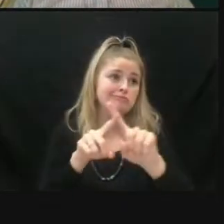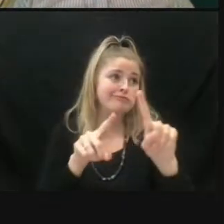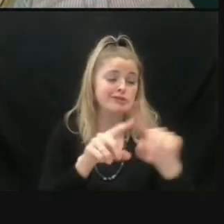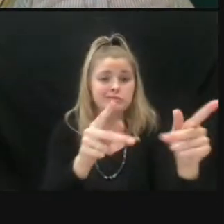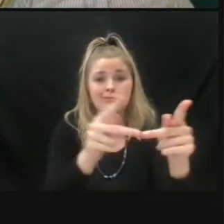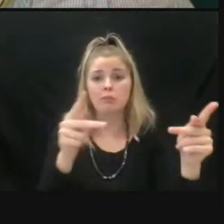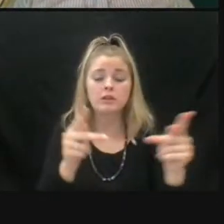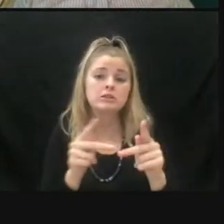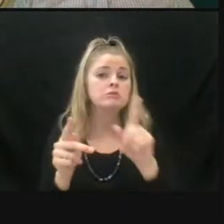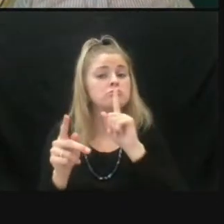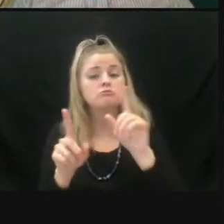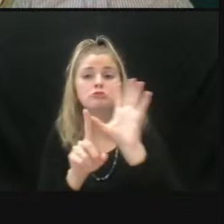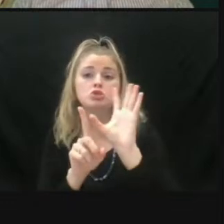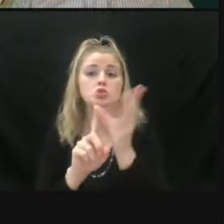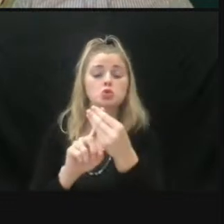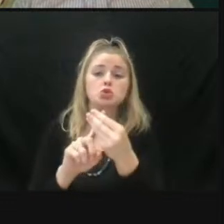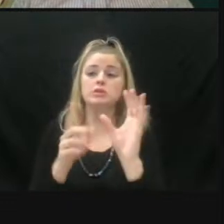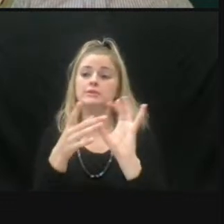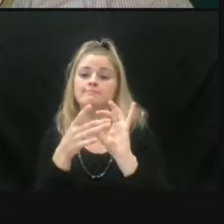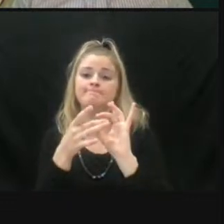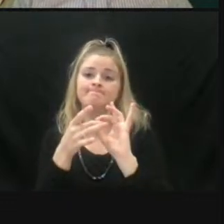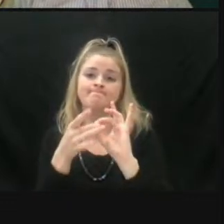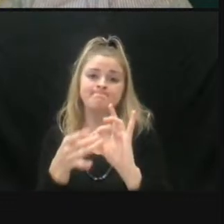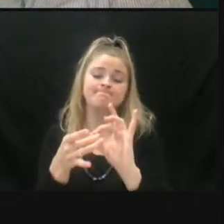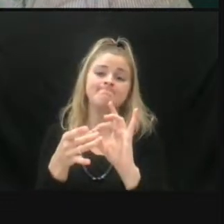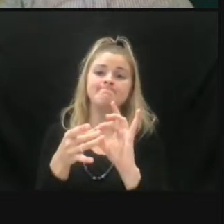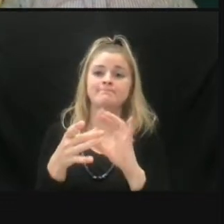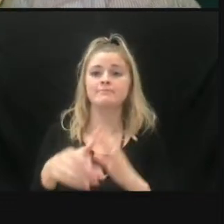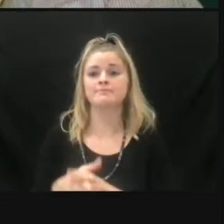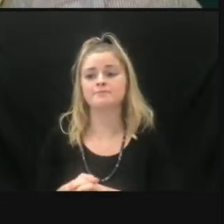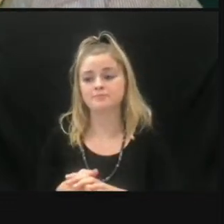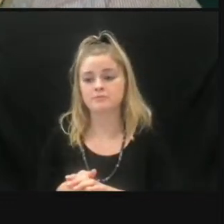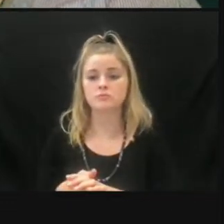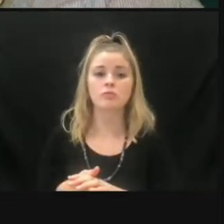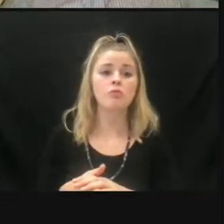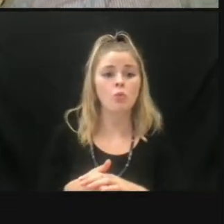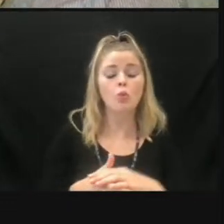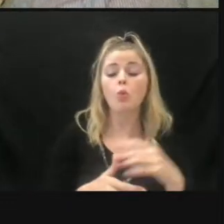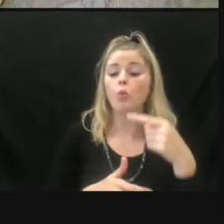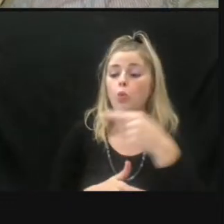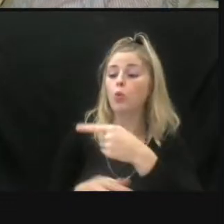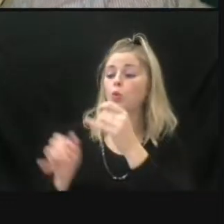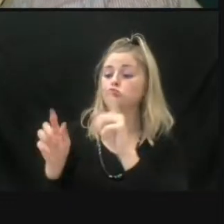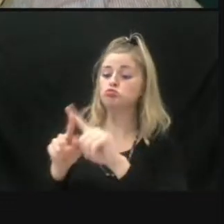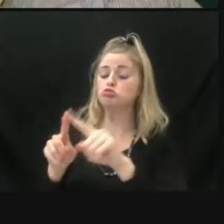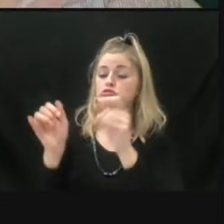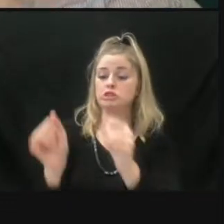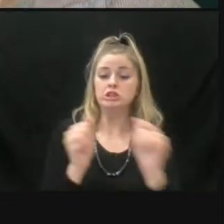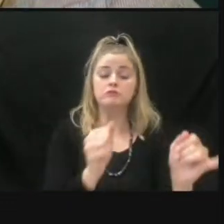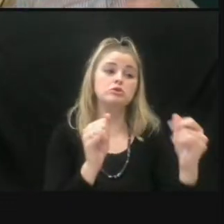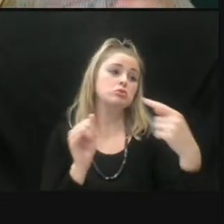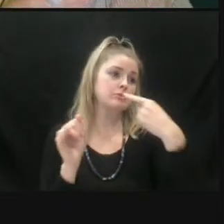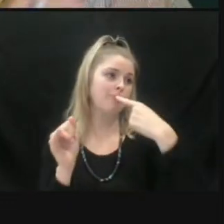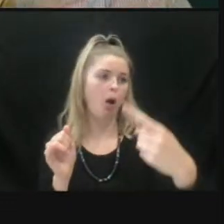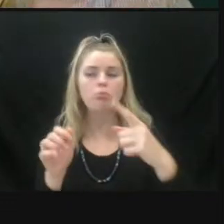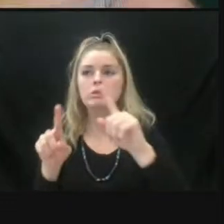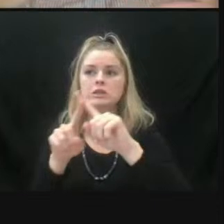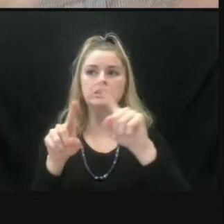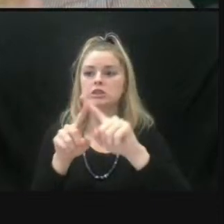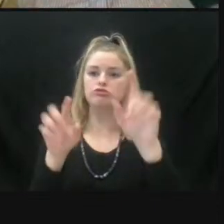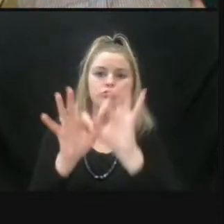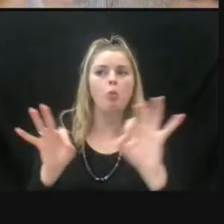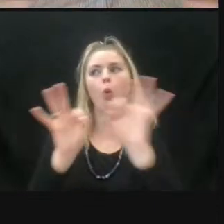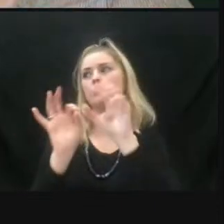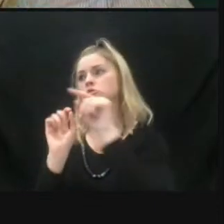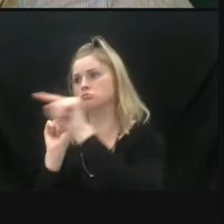that were culturally relevant. We would also be telling stories. I would be shown and pointed out places on the landscape that were all connected to these different stories